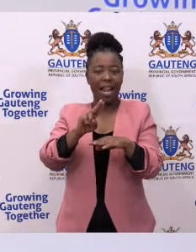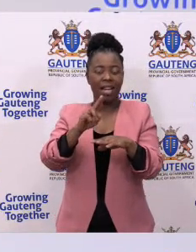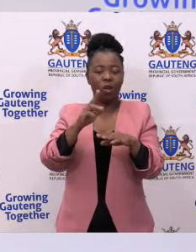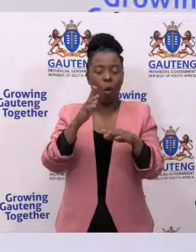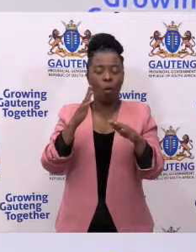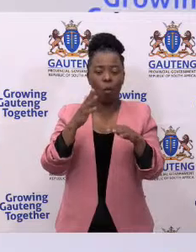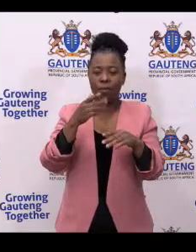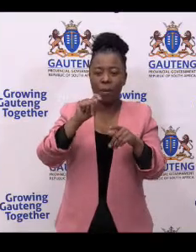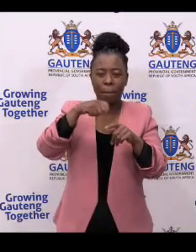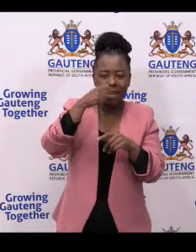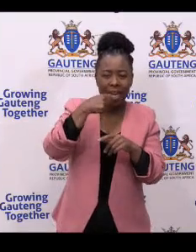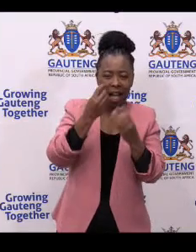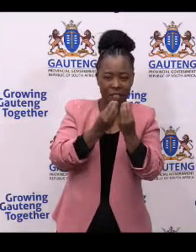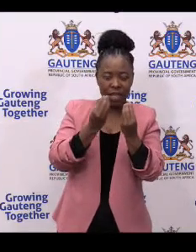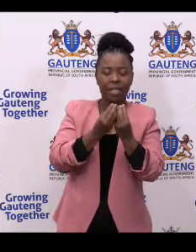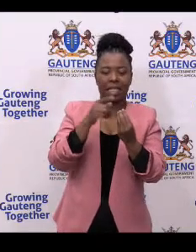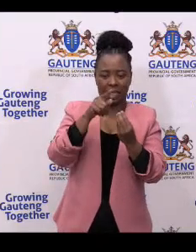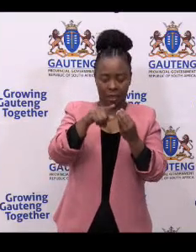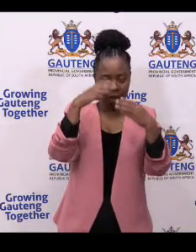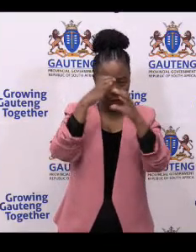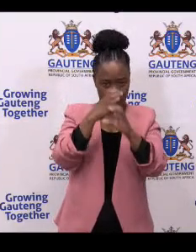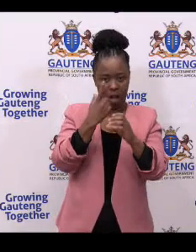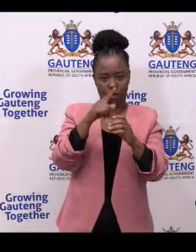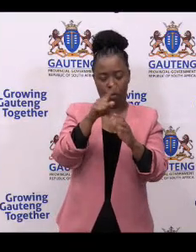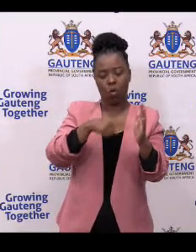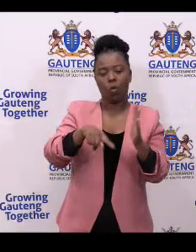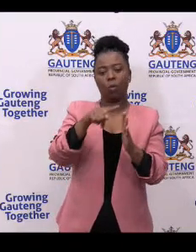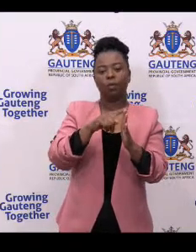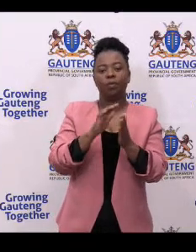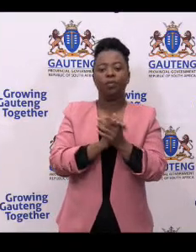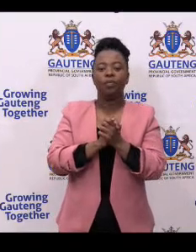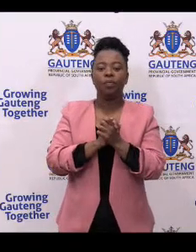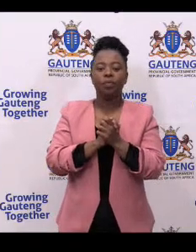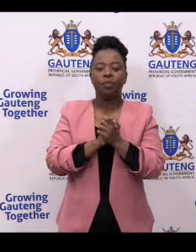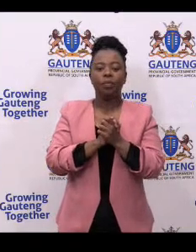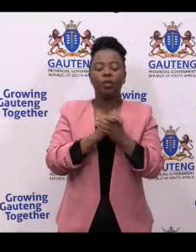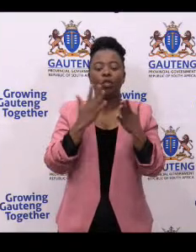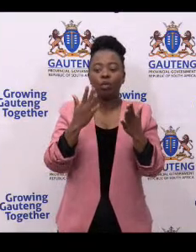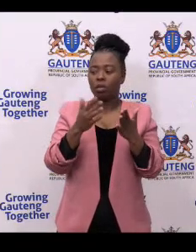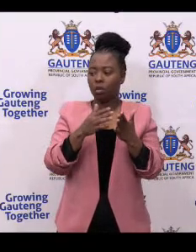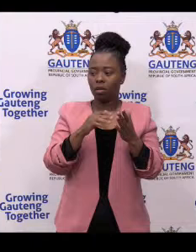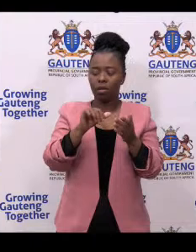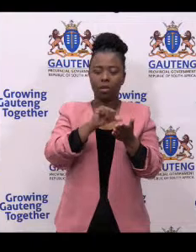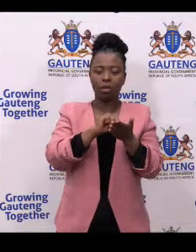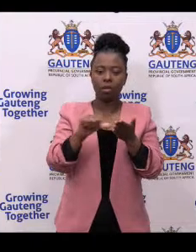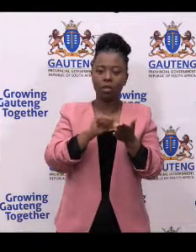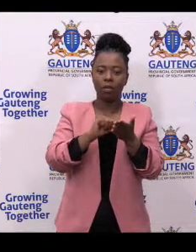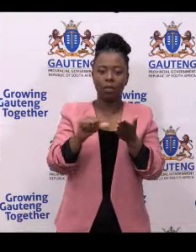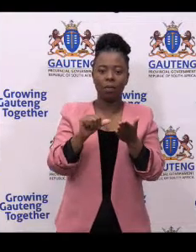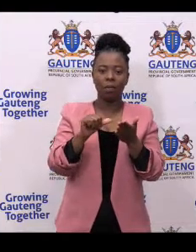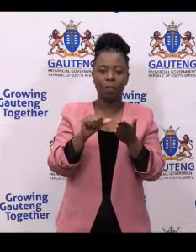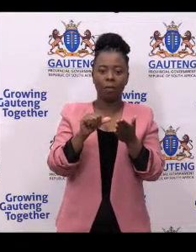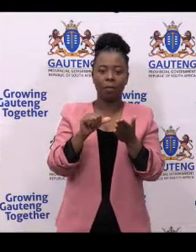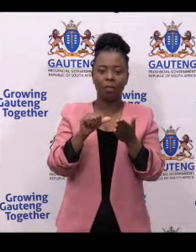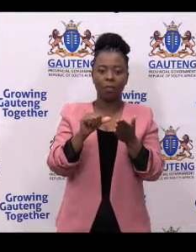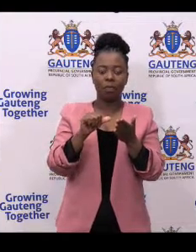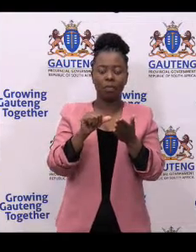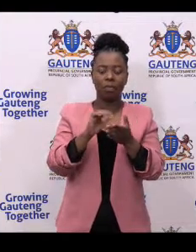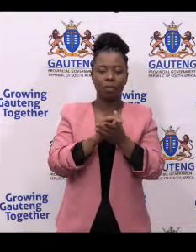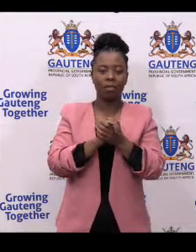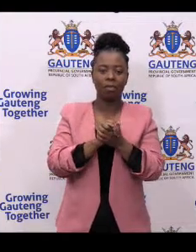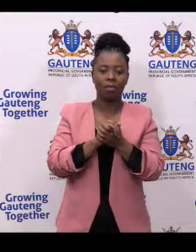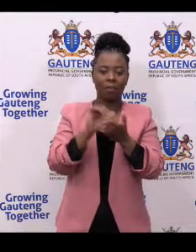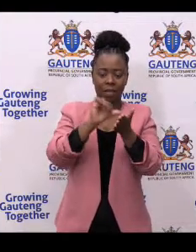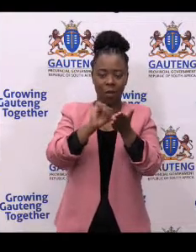help. This is just a scenario which in the coming week we're going to share with you the progress that we've made